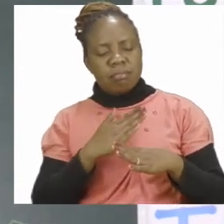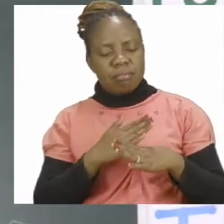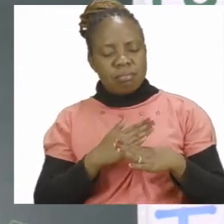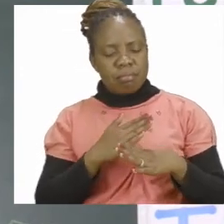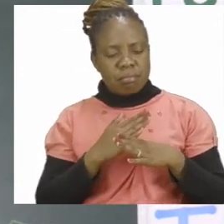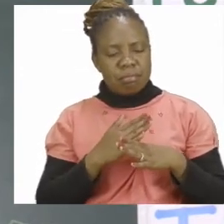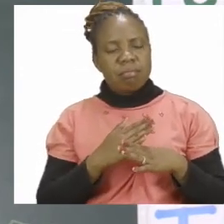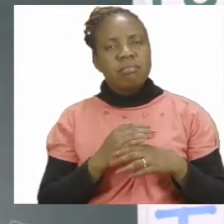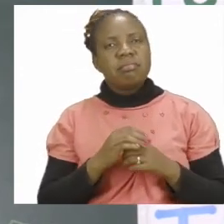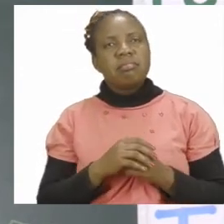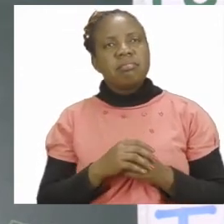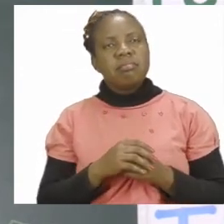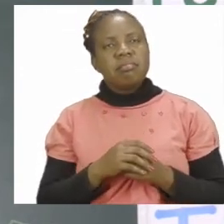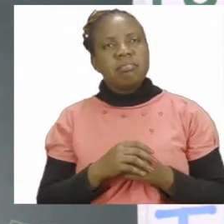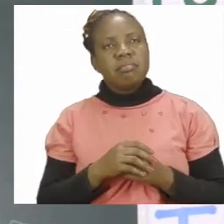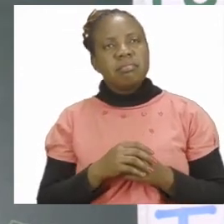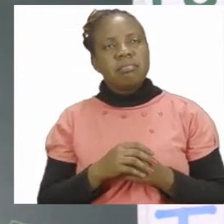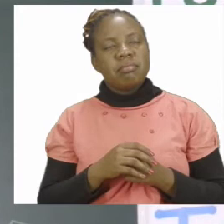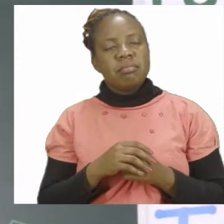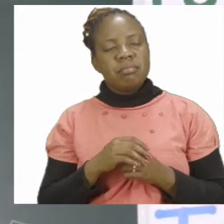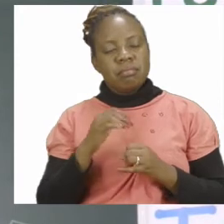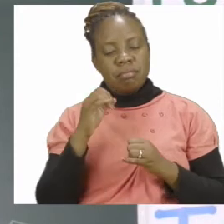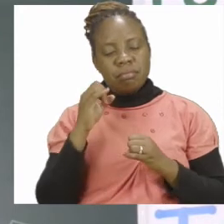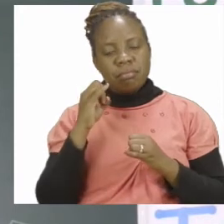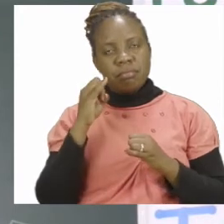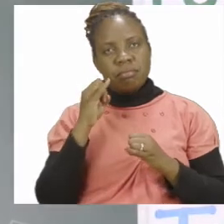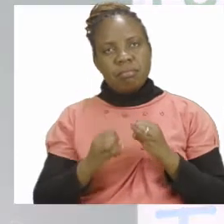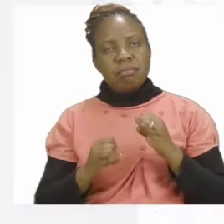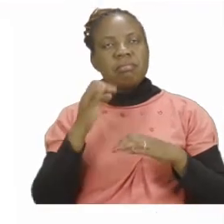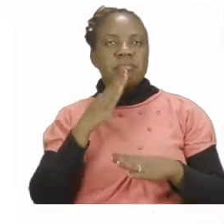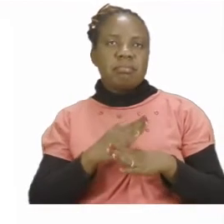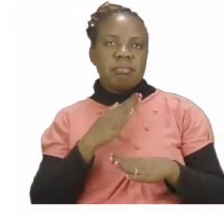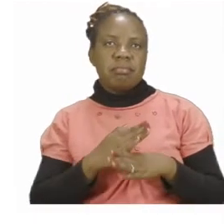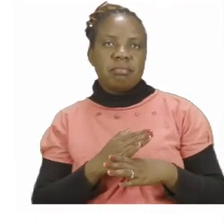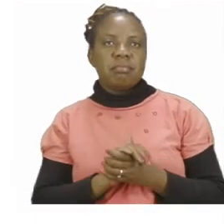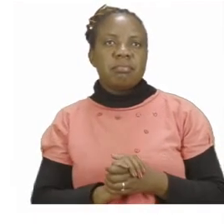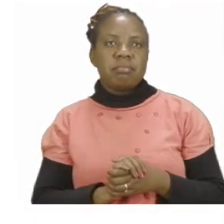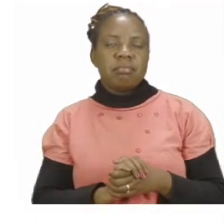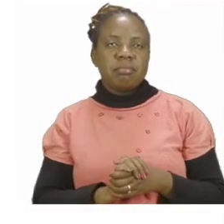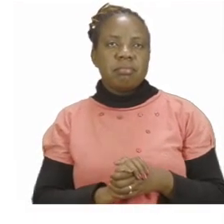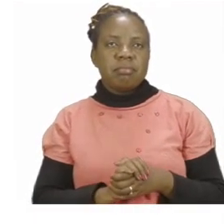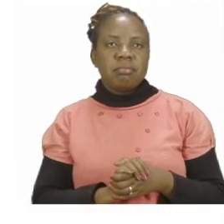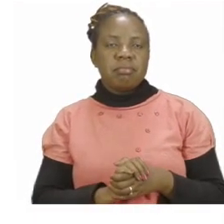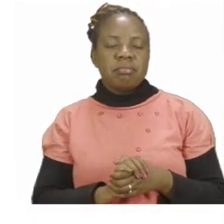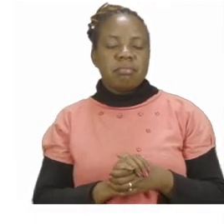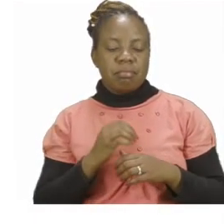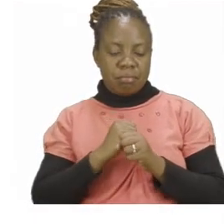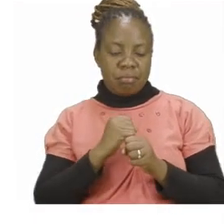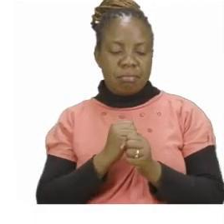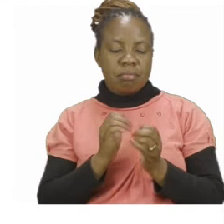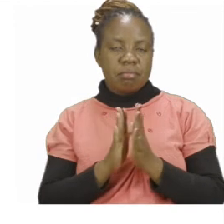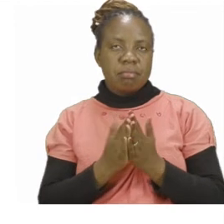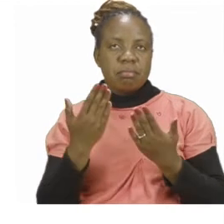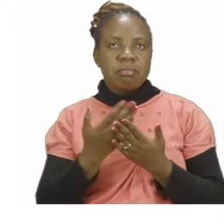areas, let's quickly have a look at the last part of the activity. Now, back on page 14,